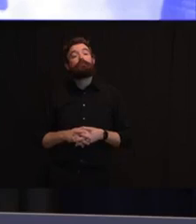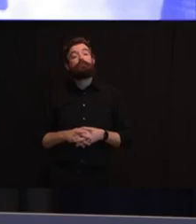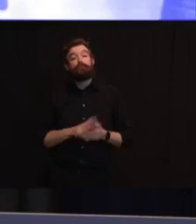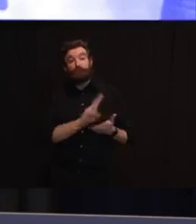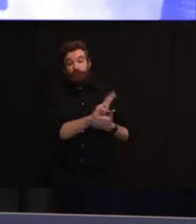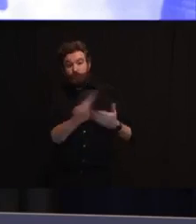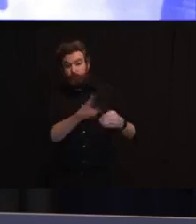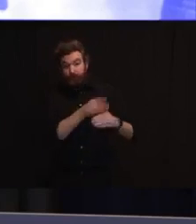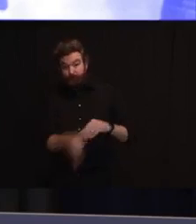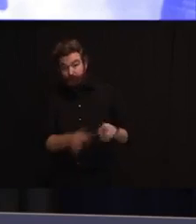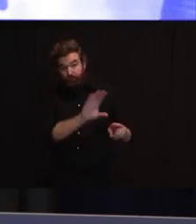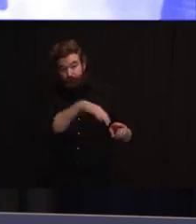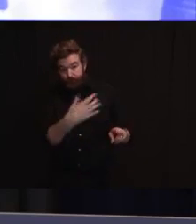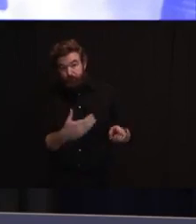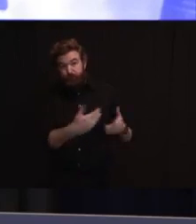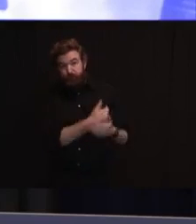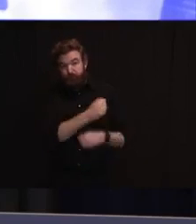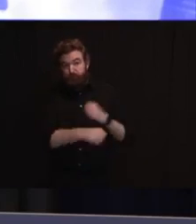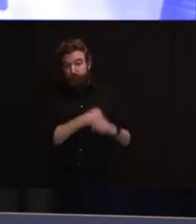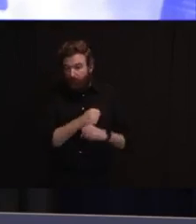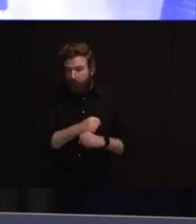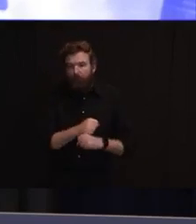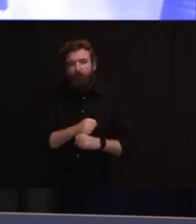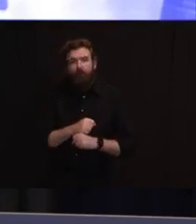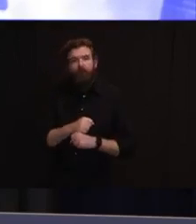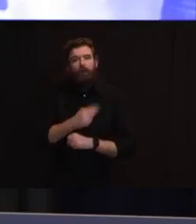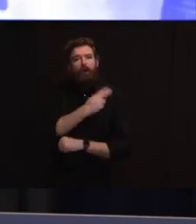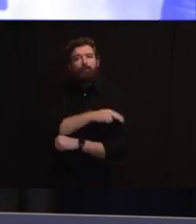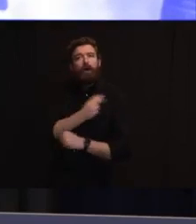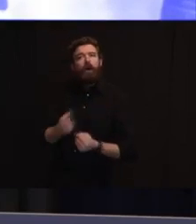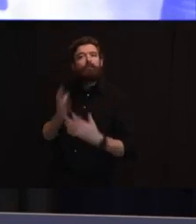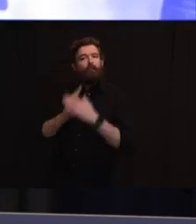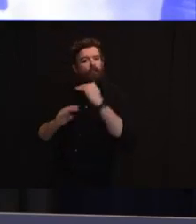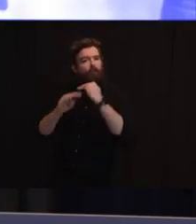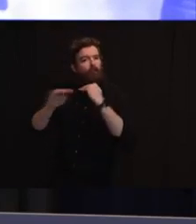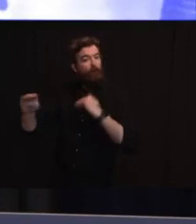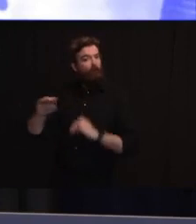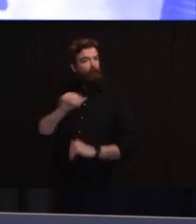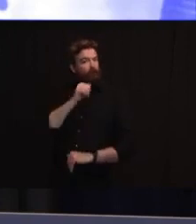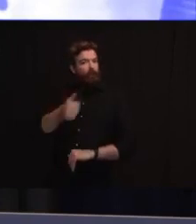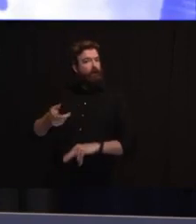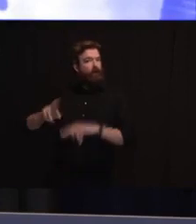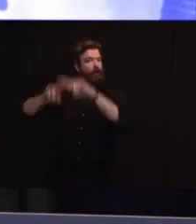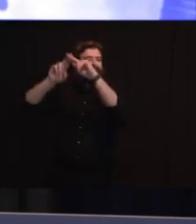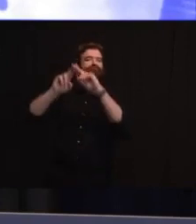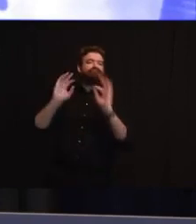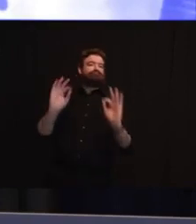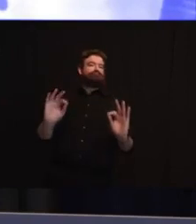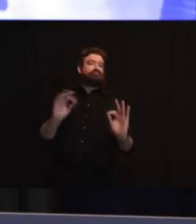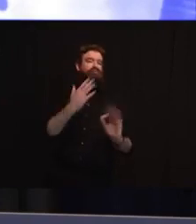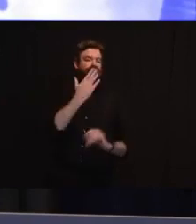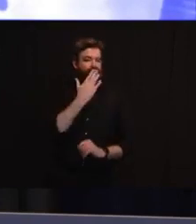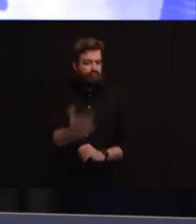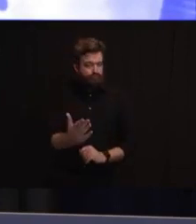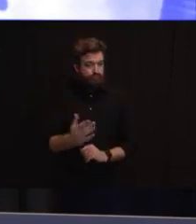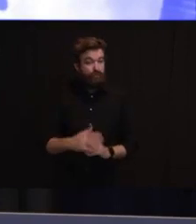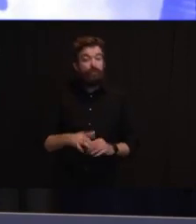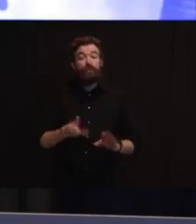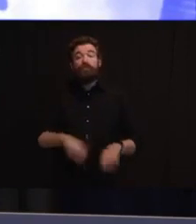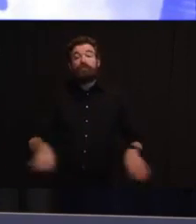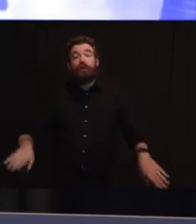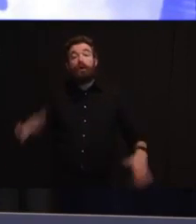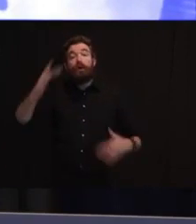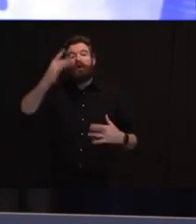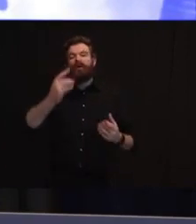is a really good sign. We're hoping it continues. There are no new reports of multisystem inflammatory syndrome in